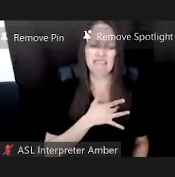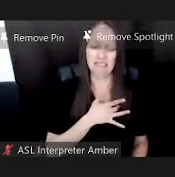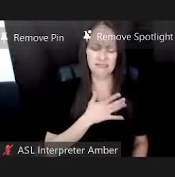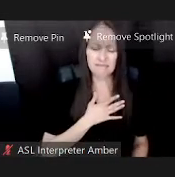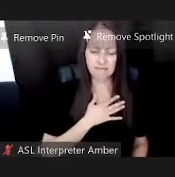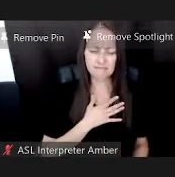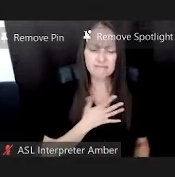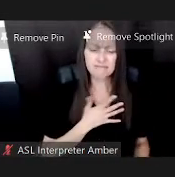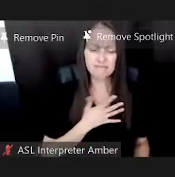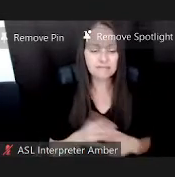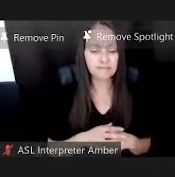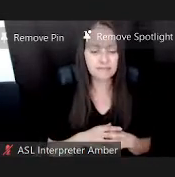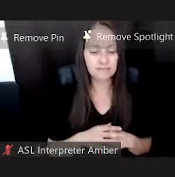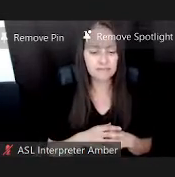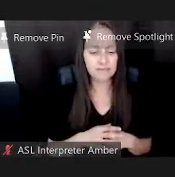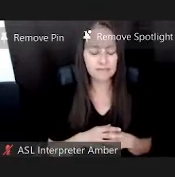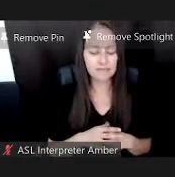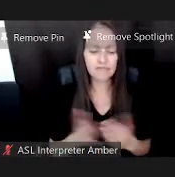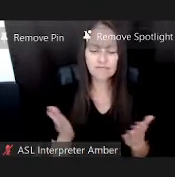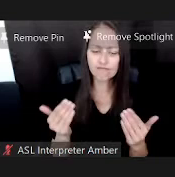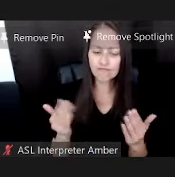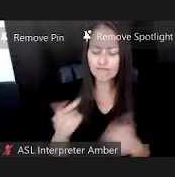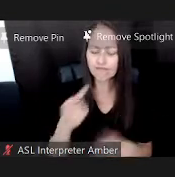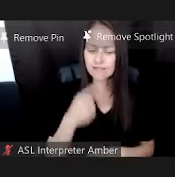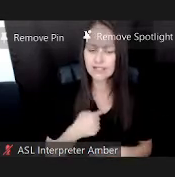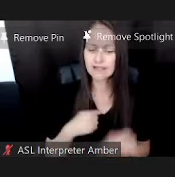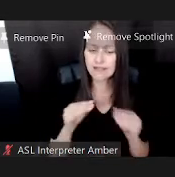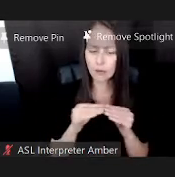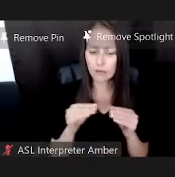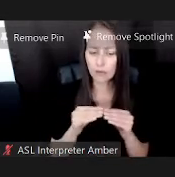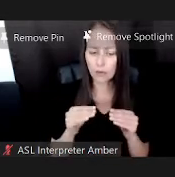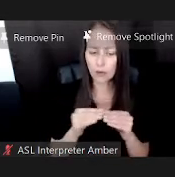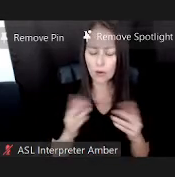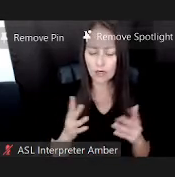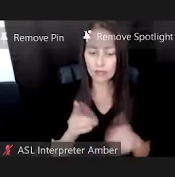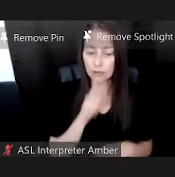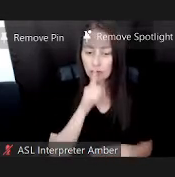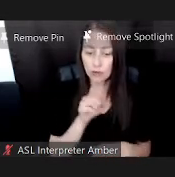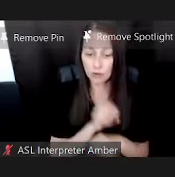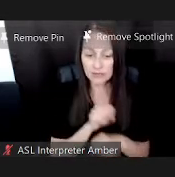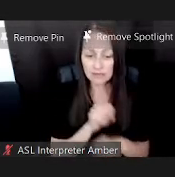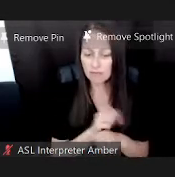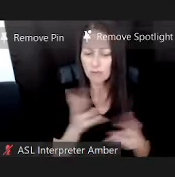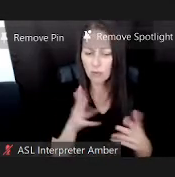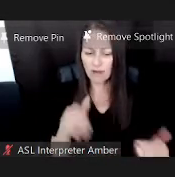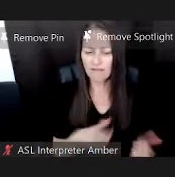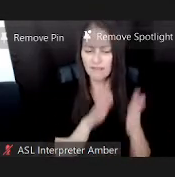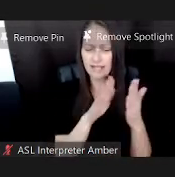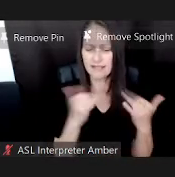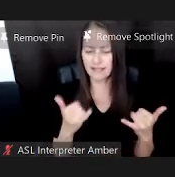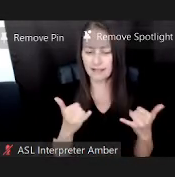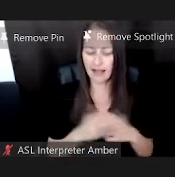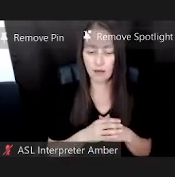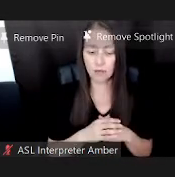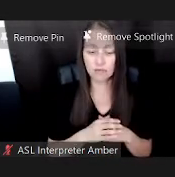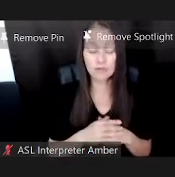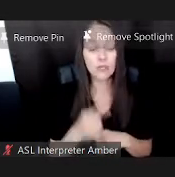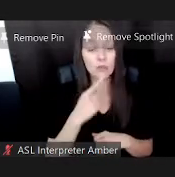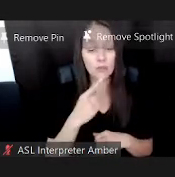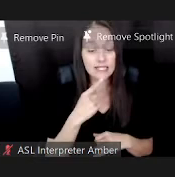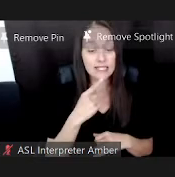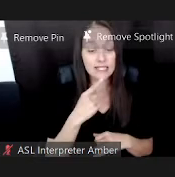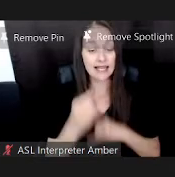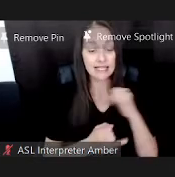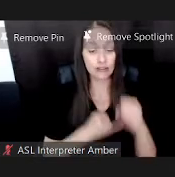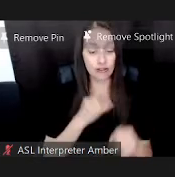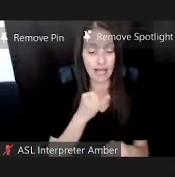I'm really struck by, I would love to hear more about what you're literally facing now and how you're thinking about it. And also, when we say international, I perceive this